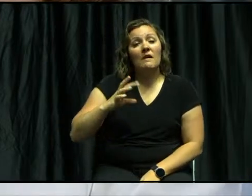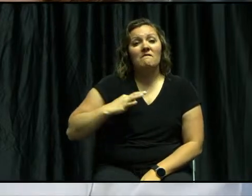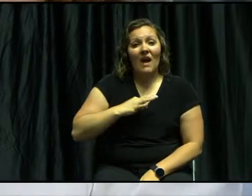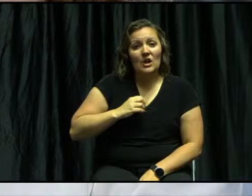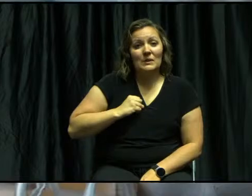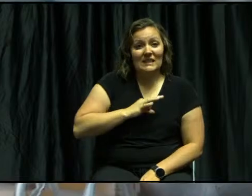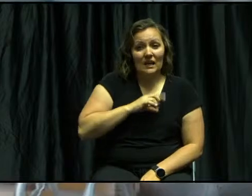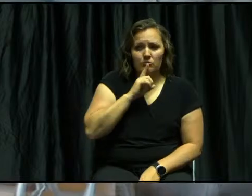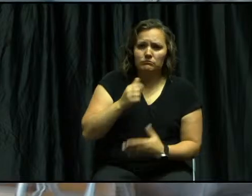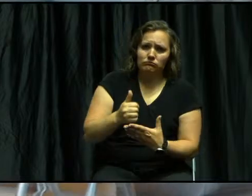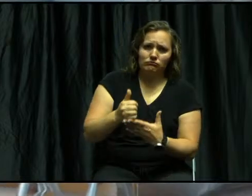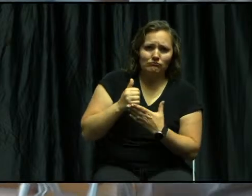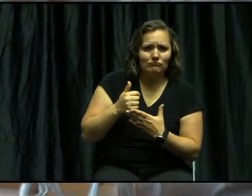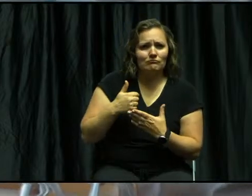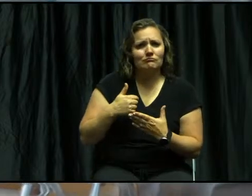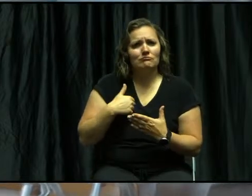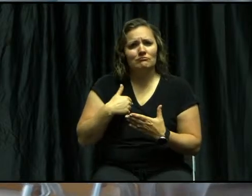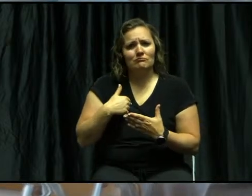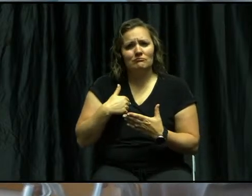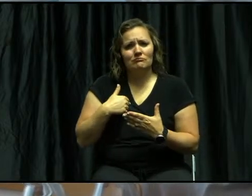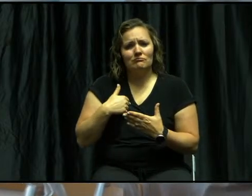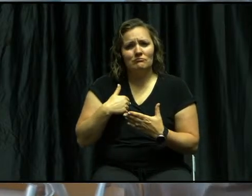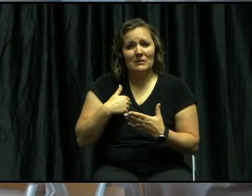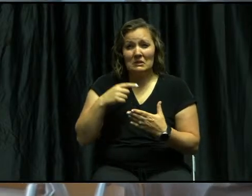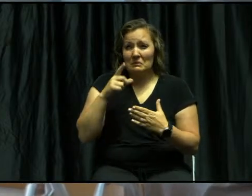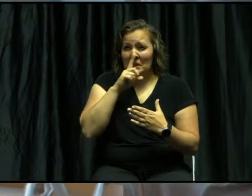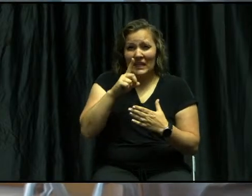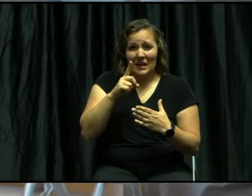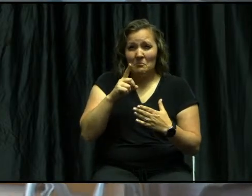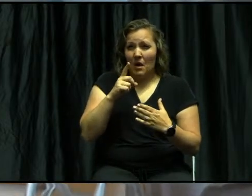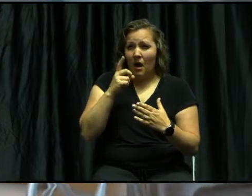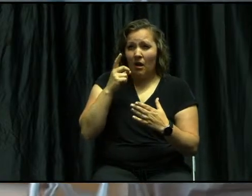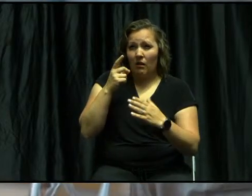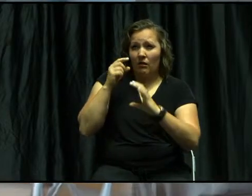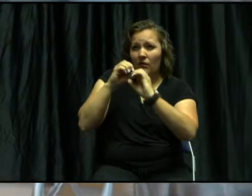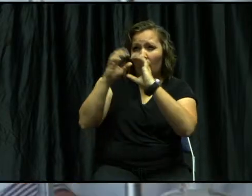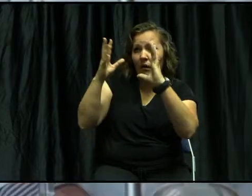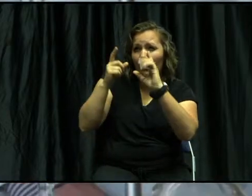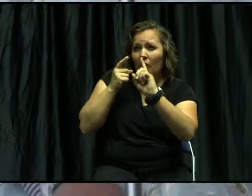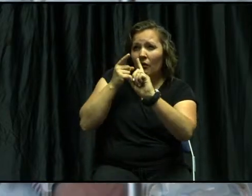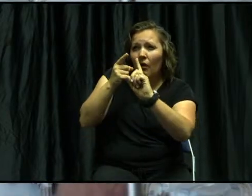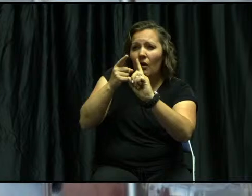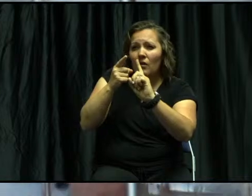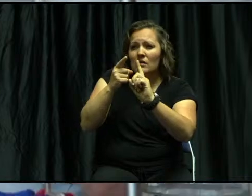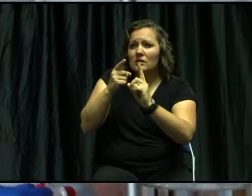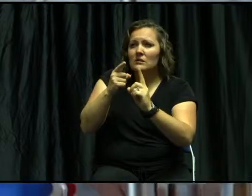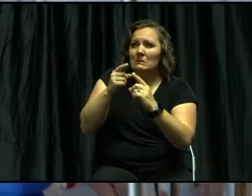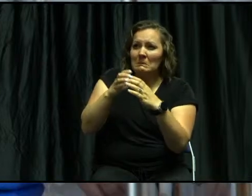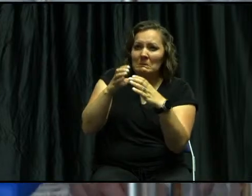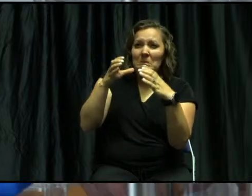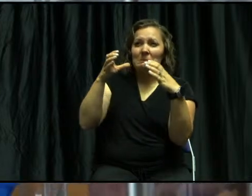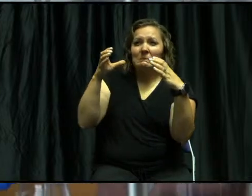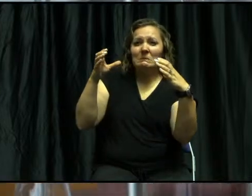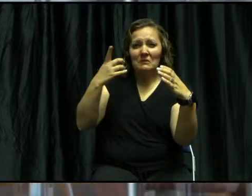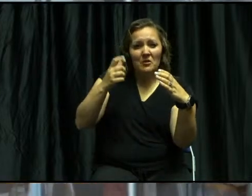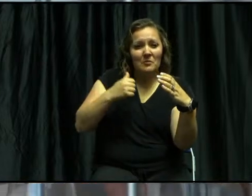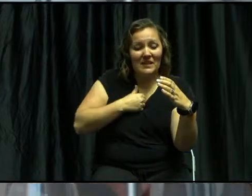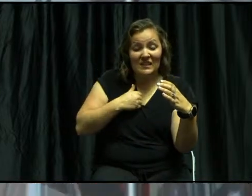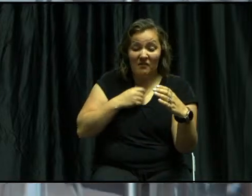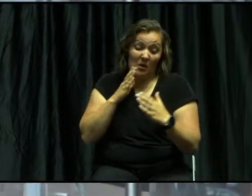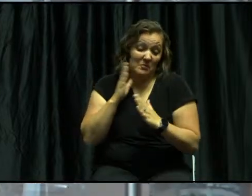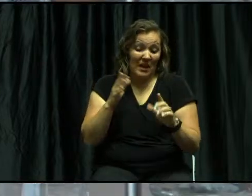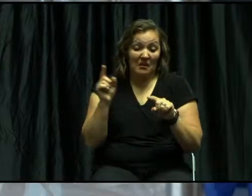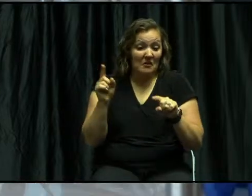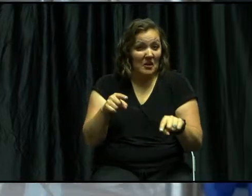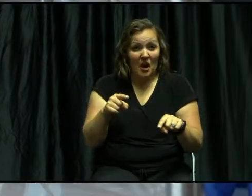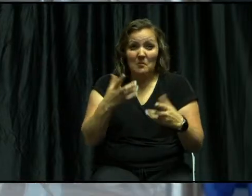did help me to enlarge the vision that I had for myself. I just was planning on coming here